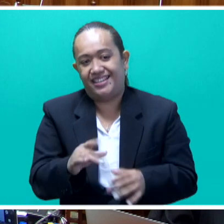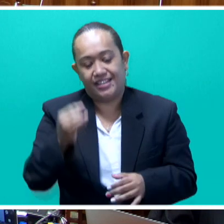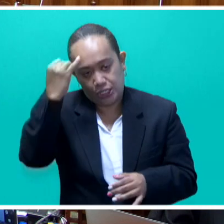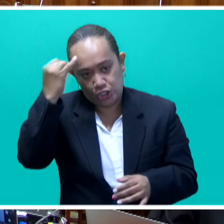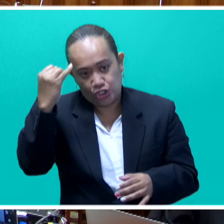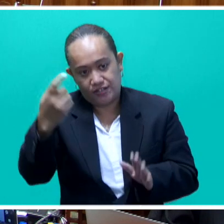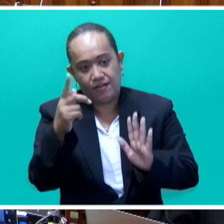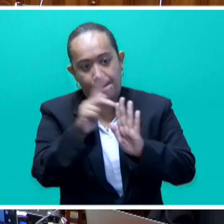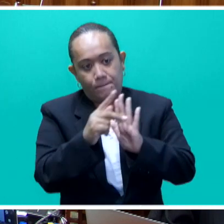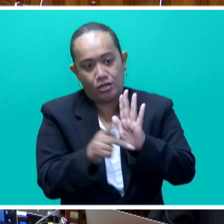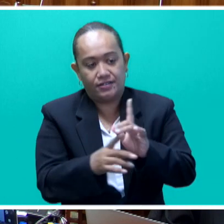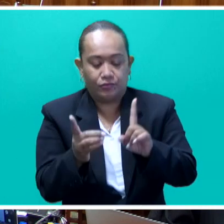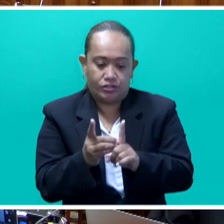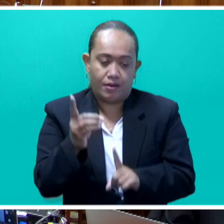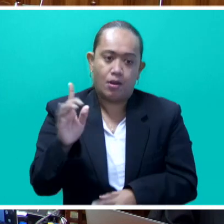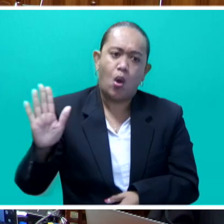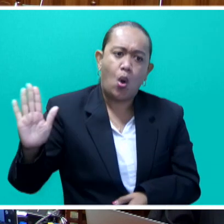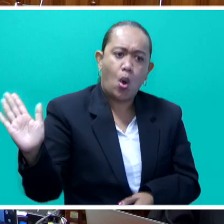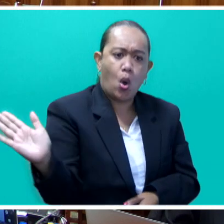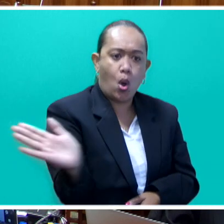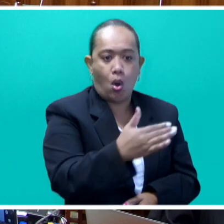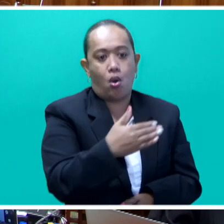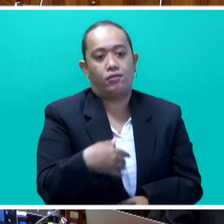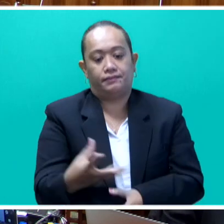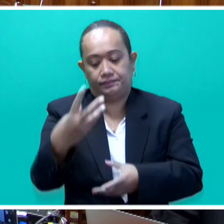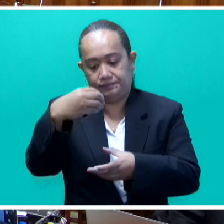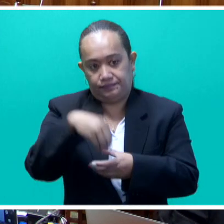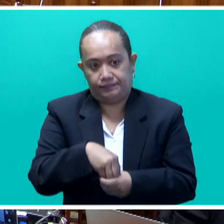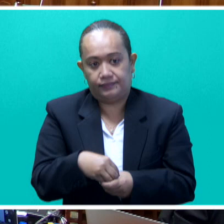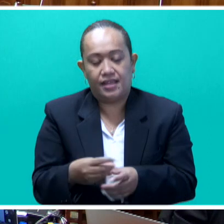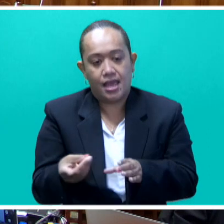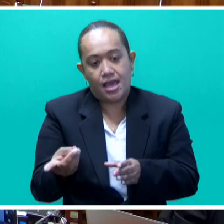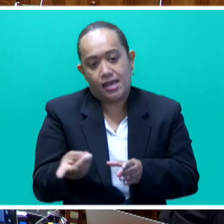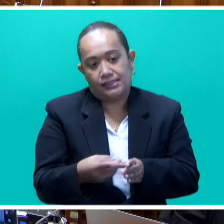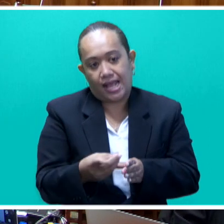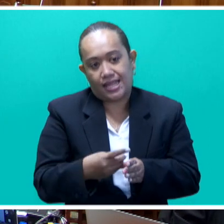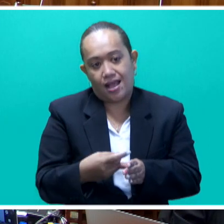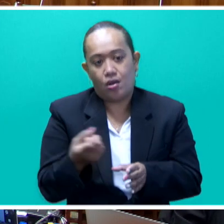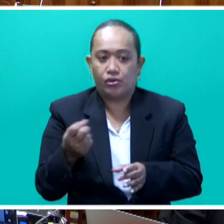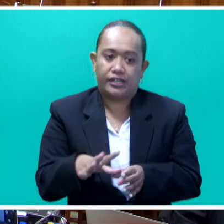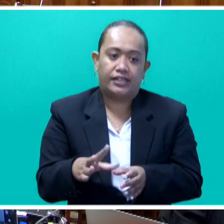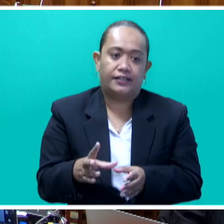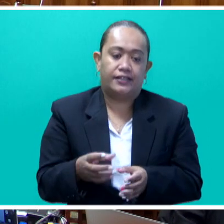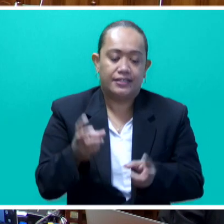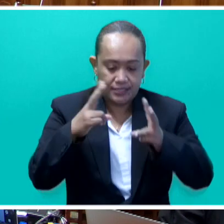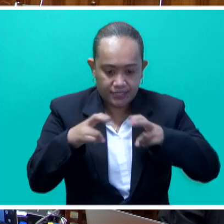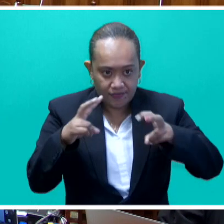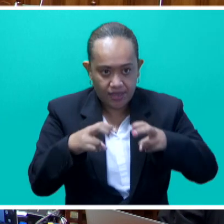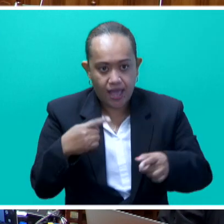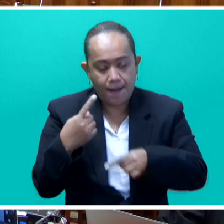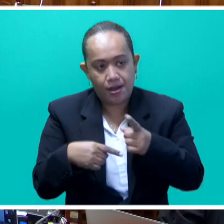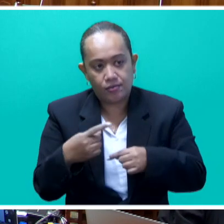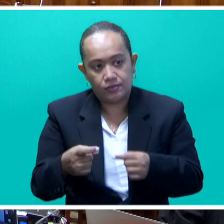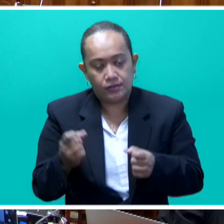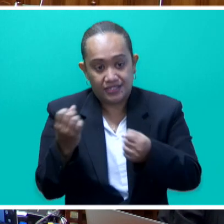covers everybody across the board, sir. Mr. Speaker, sir, data from an MCTTT-led survey on the second wave of the pandemic of